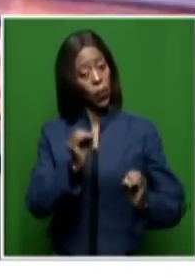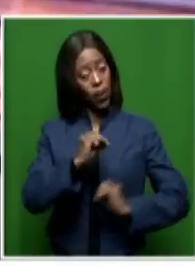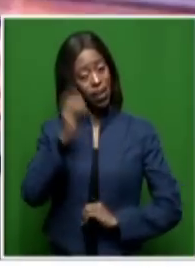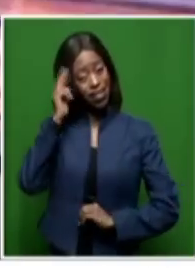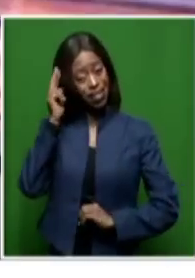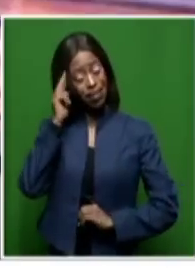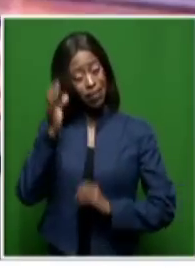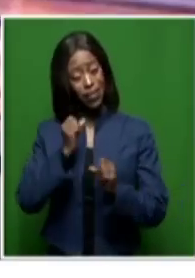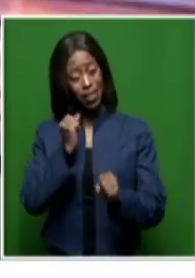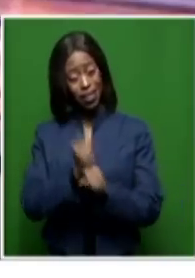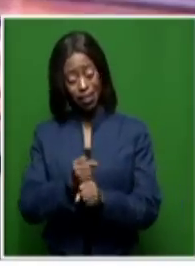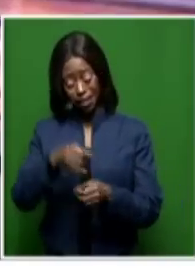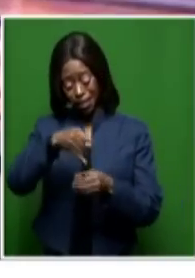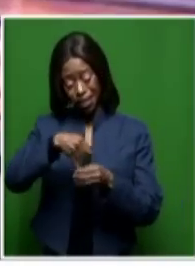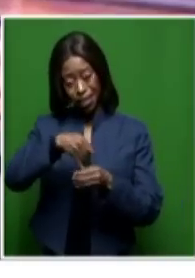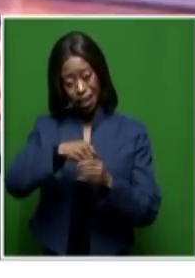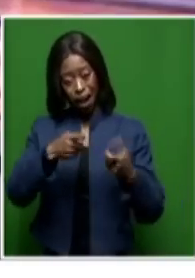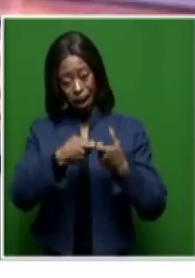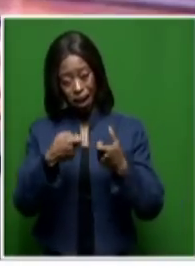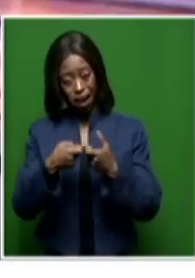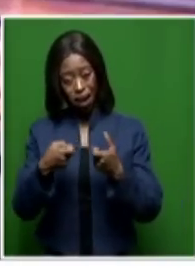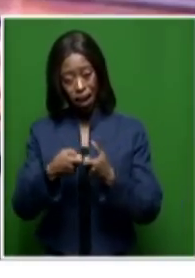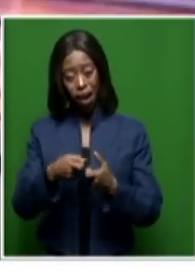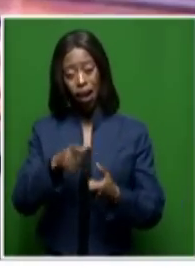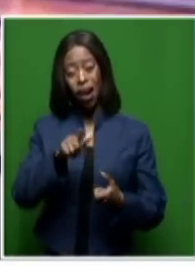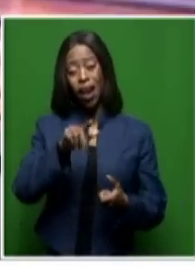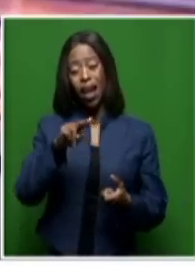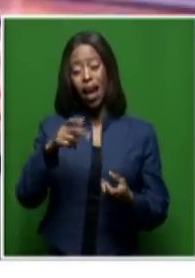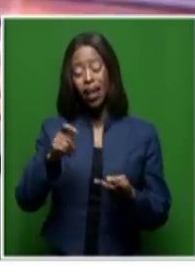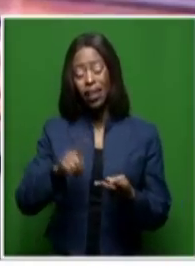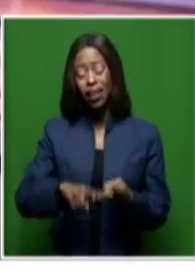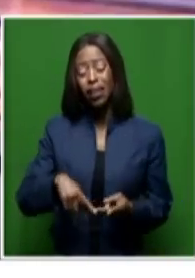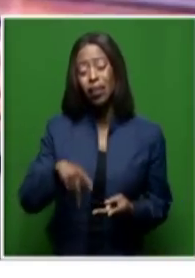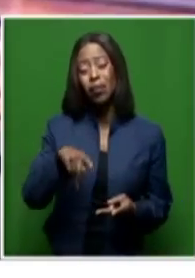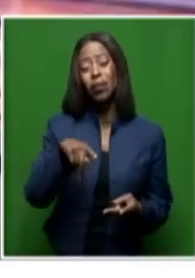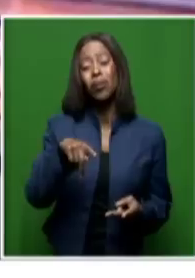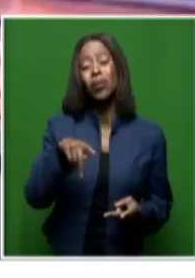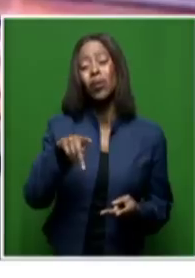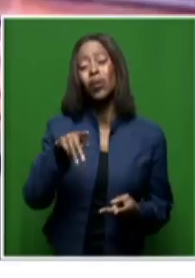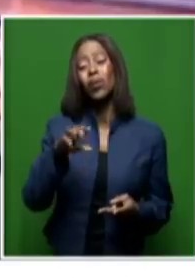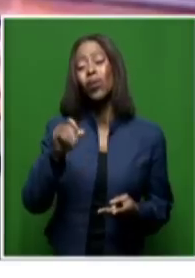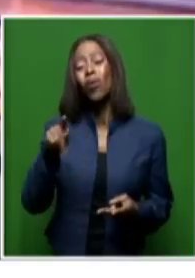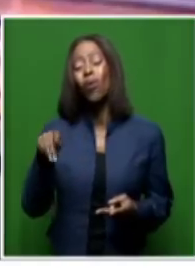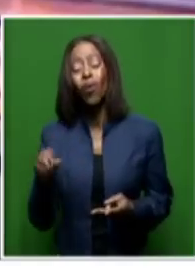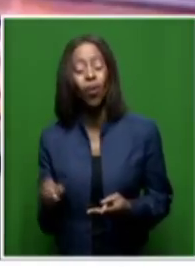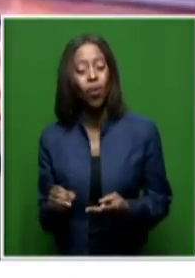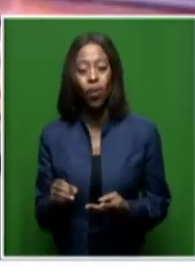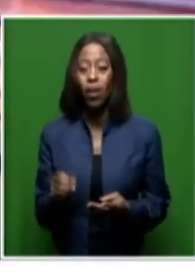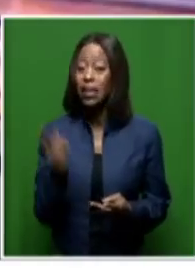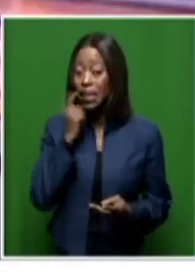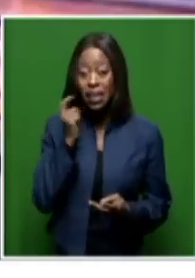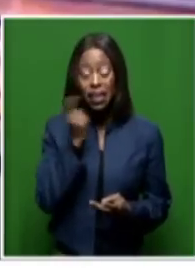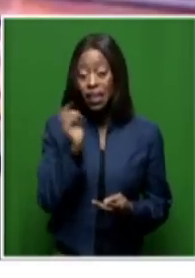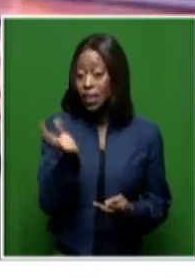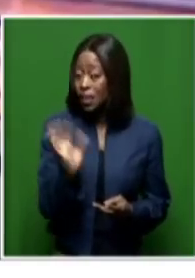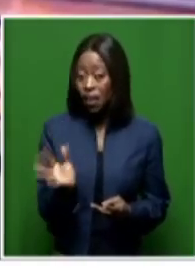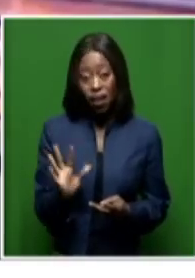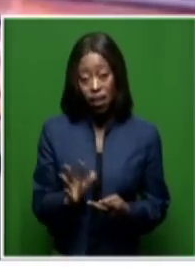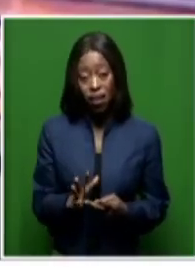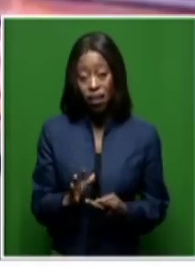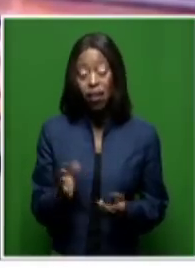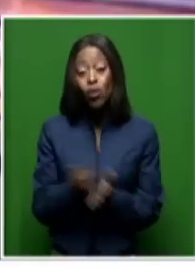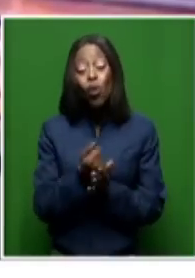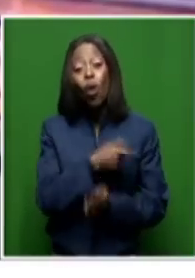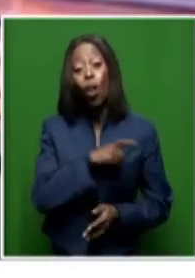the years of infighting. Popomulifen, Lucky Montana, it was not a weekend special. It took a period of